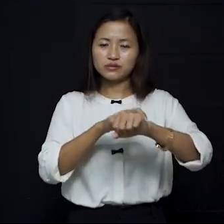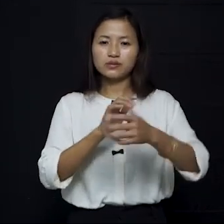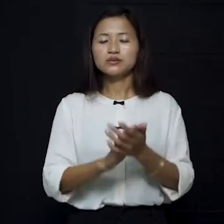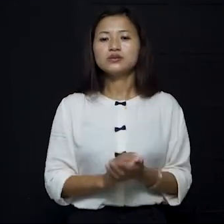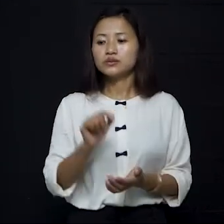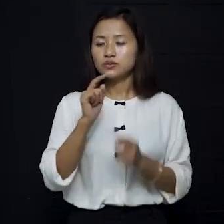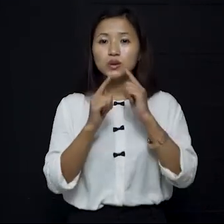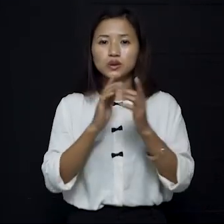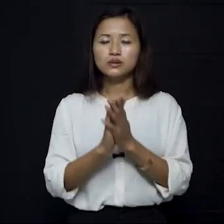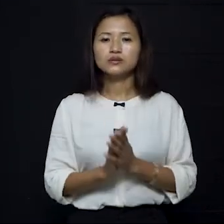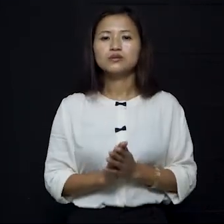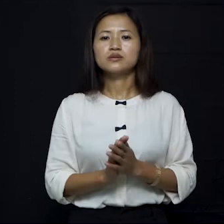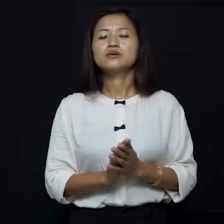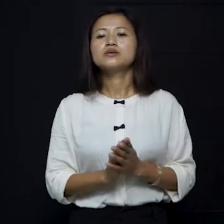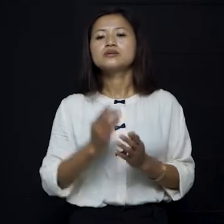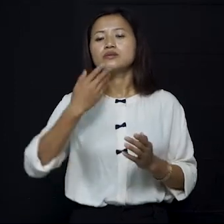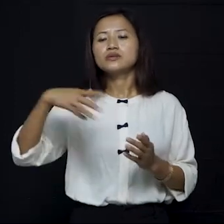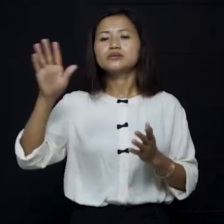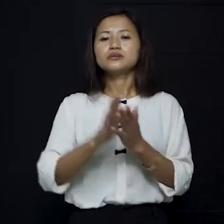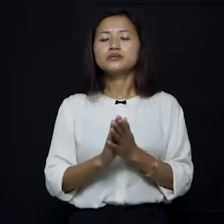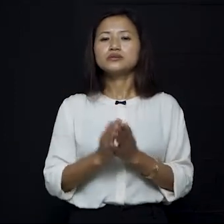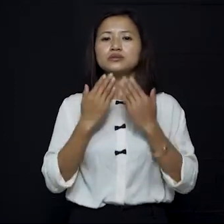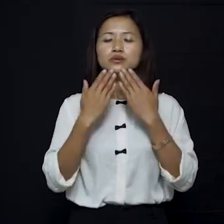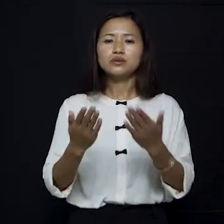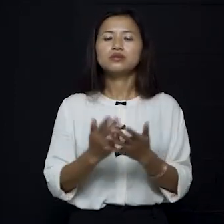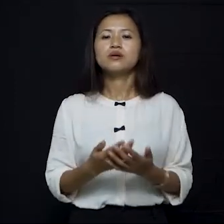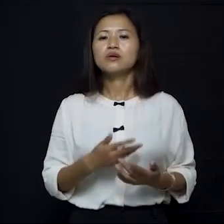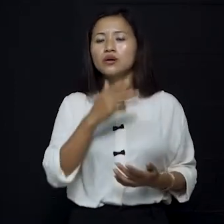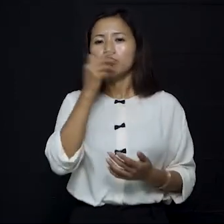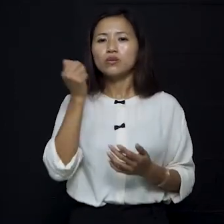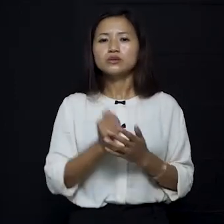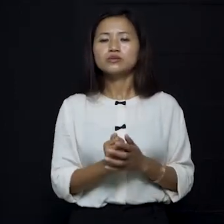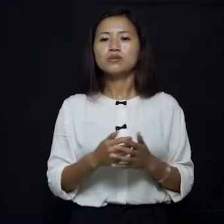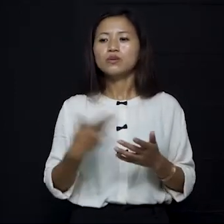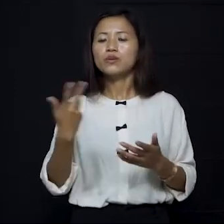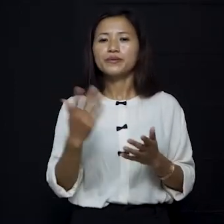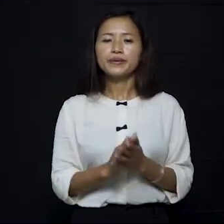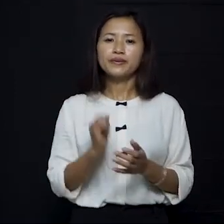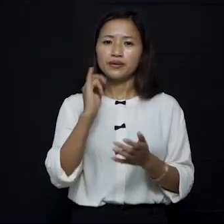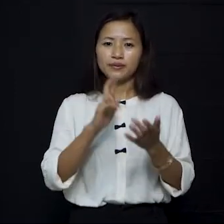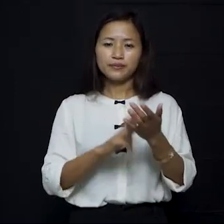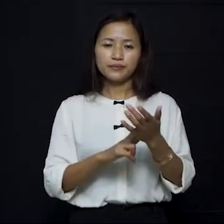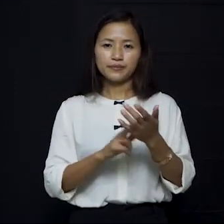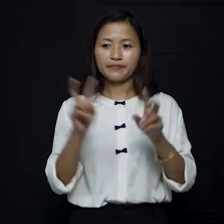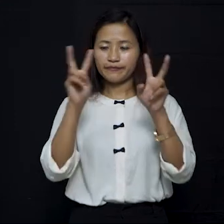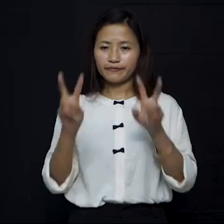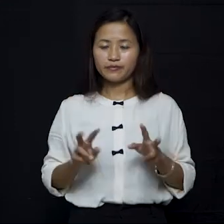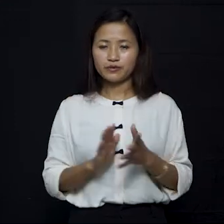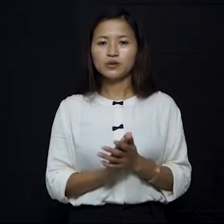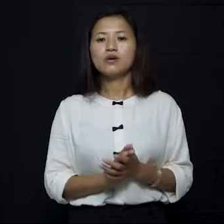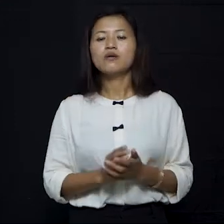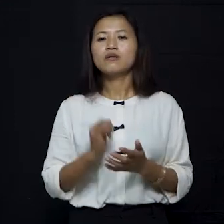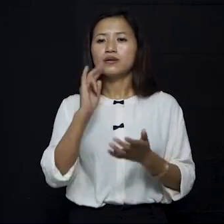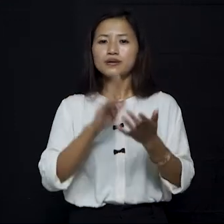You can say he was going to school, and the formula is was or were plus verb plus ing. If you are discussing about